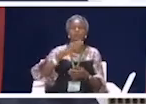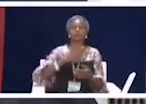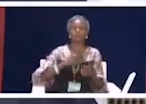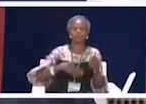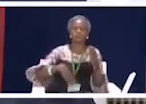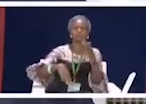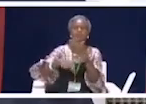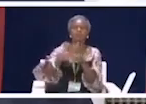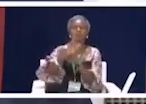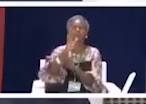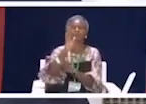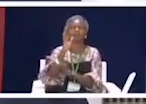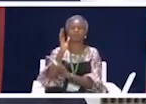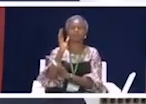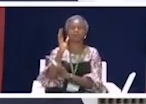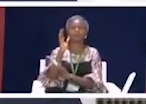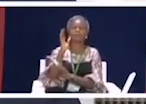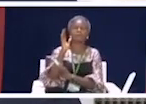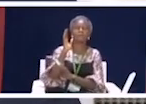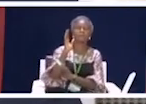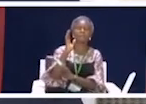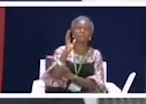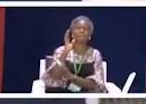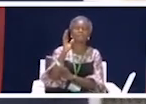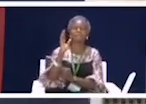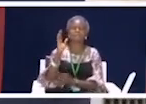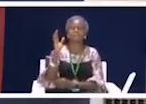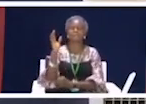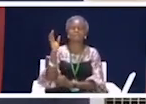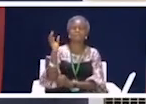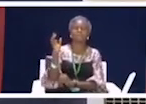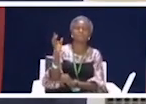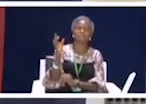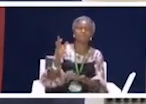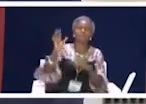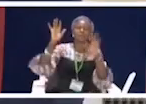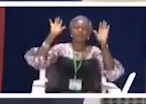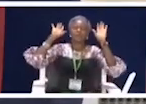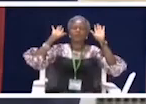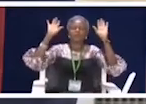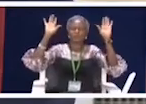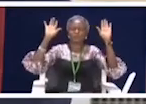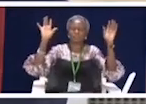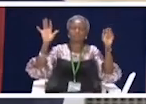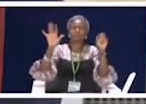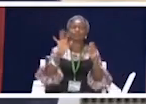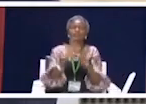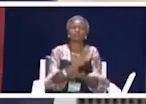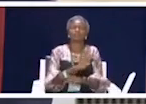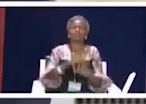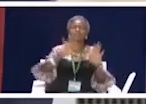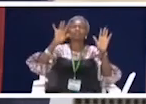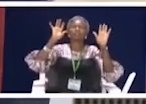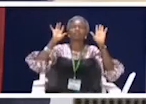Holy is my Lord. You are wonderful, wonderful.